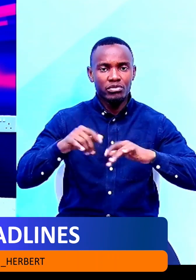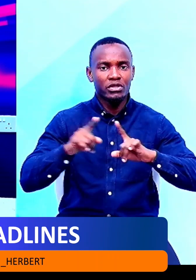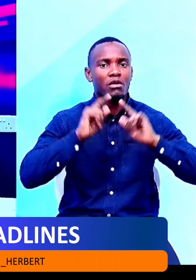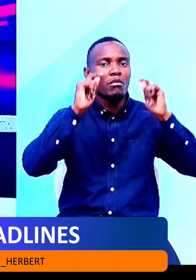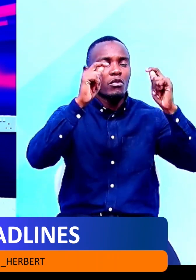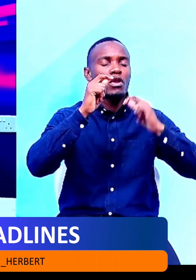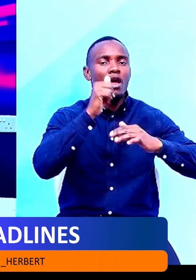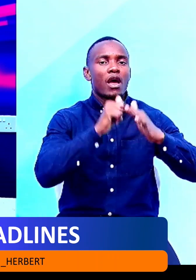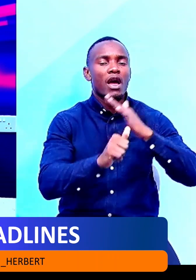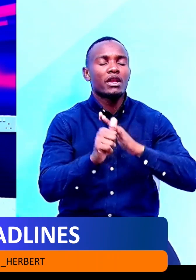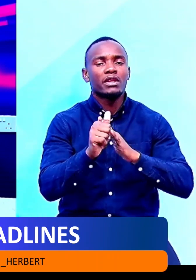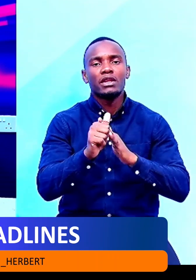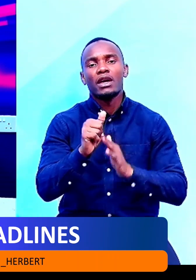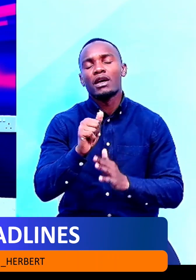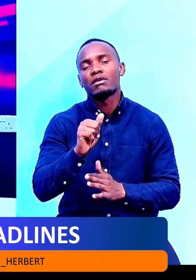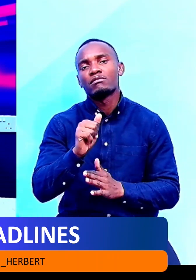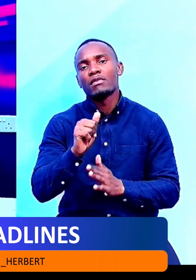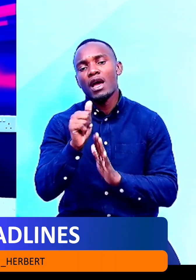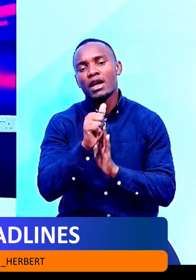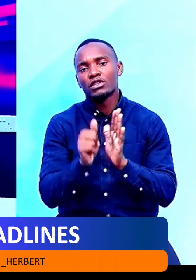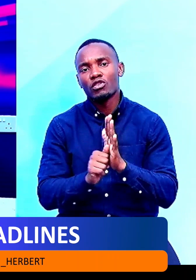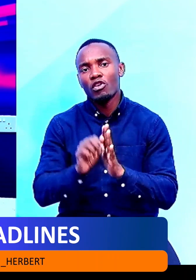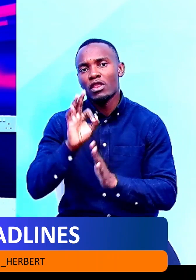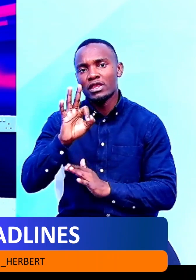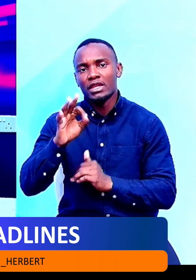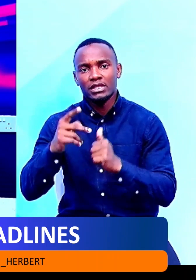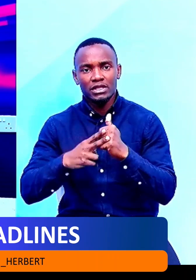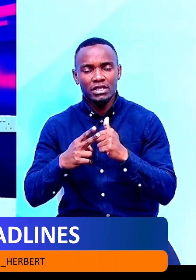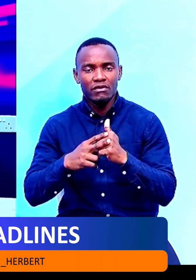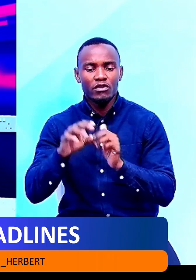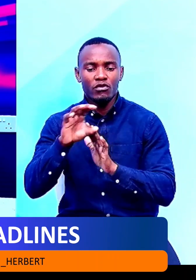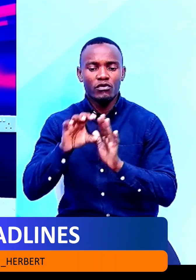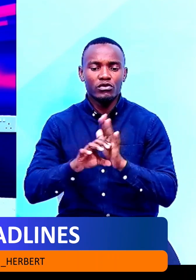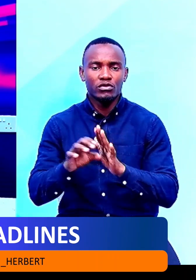37 and 39 of the Constitution.